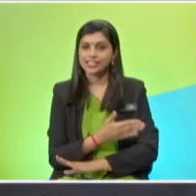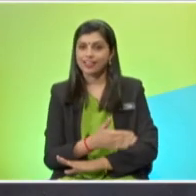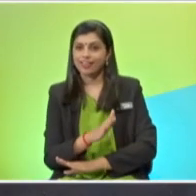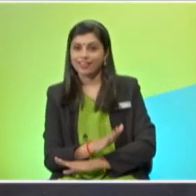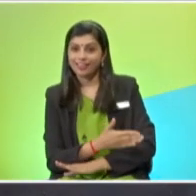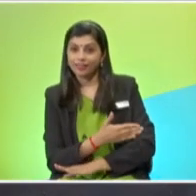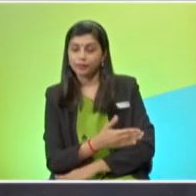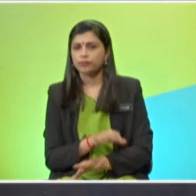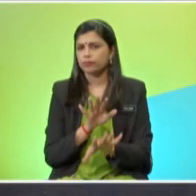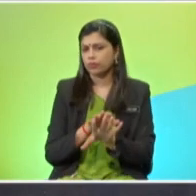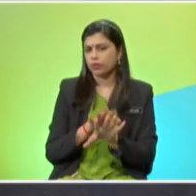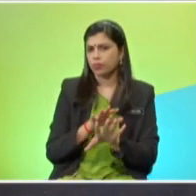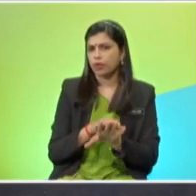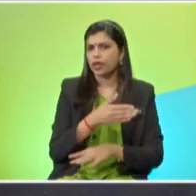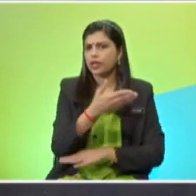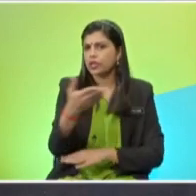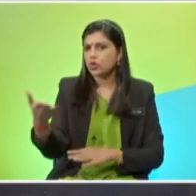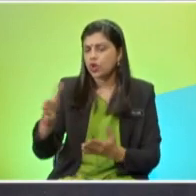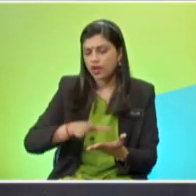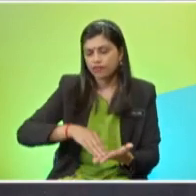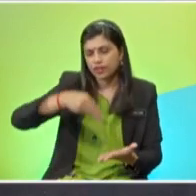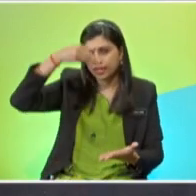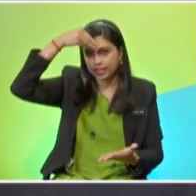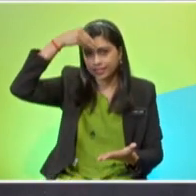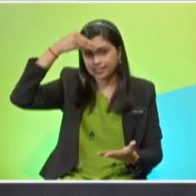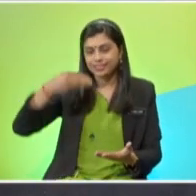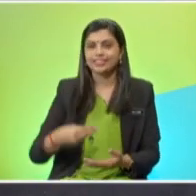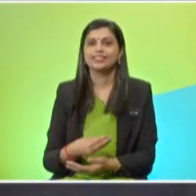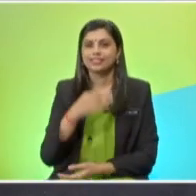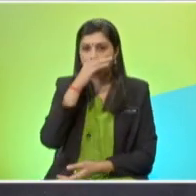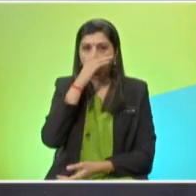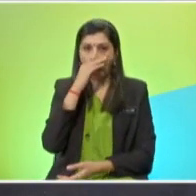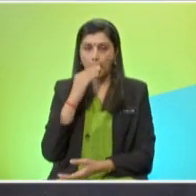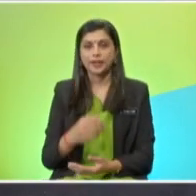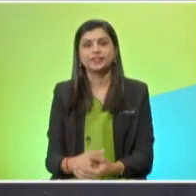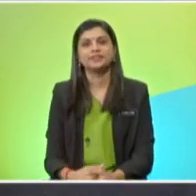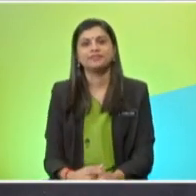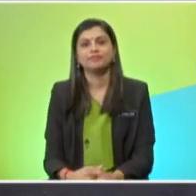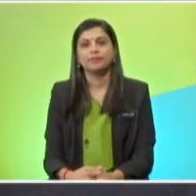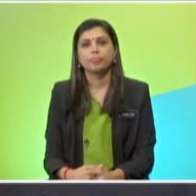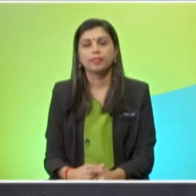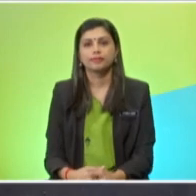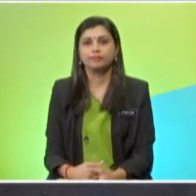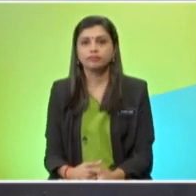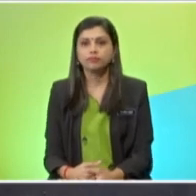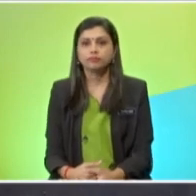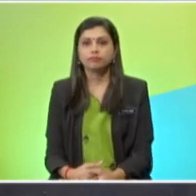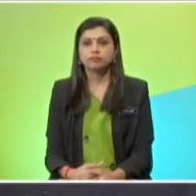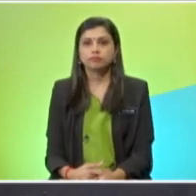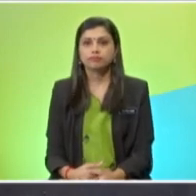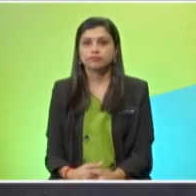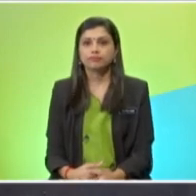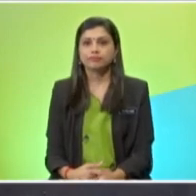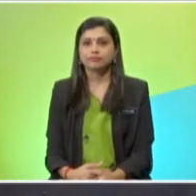parts of a house, the different parts of the different things that we can find in the different rooms. There are a lot of different things that we